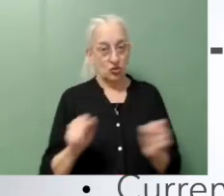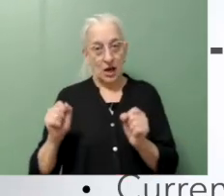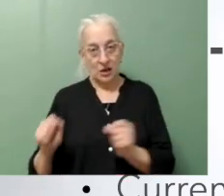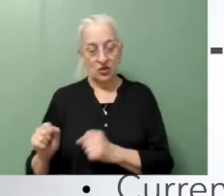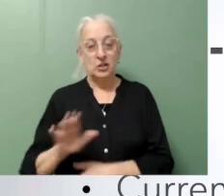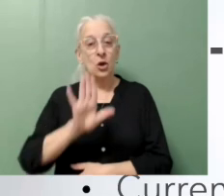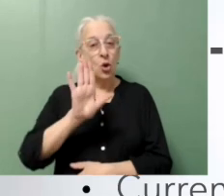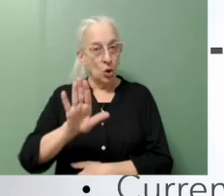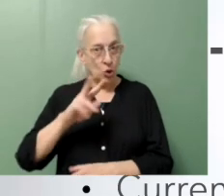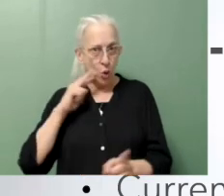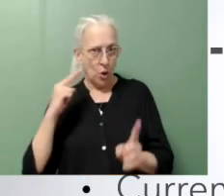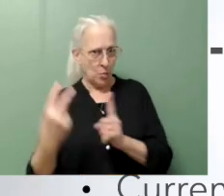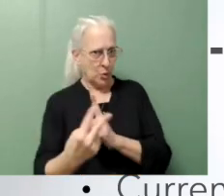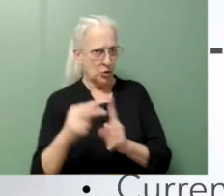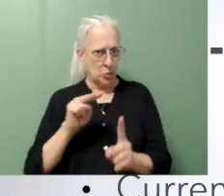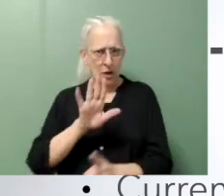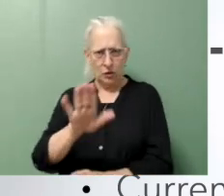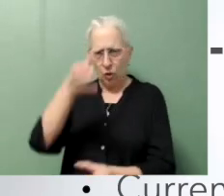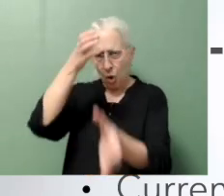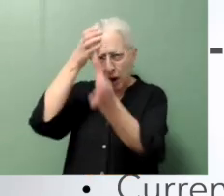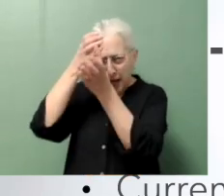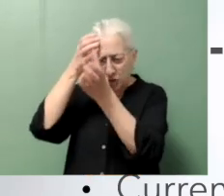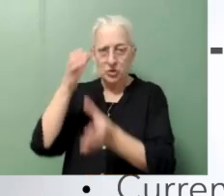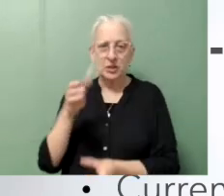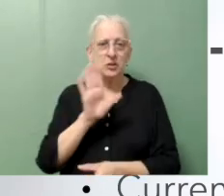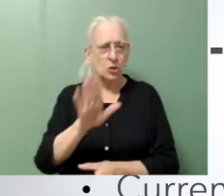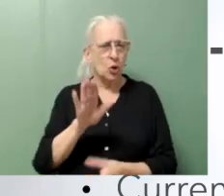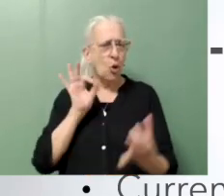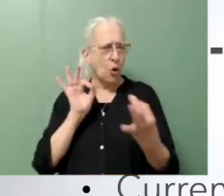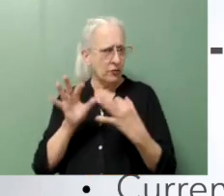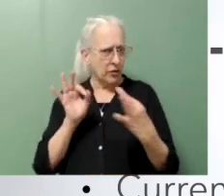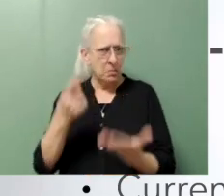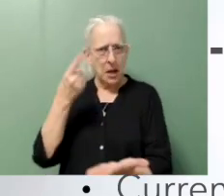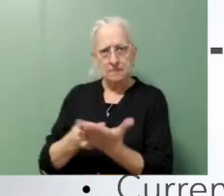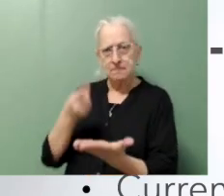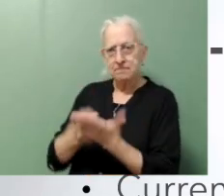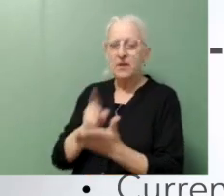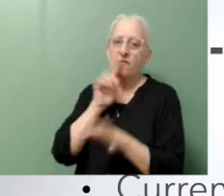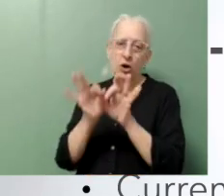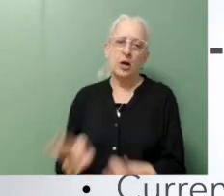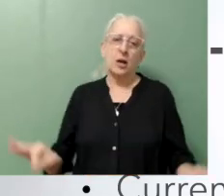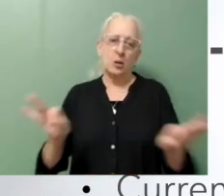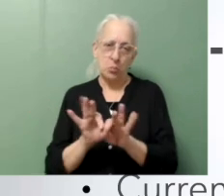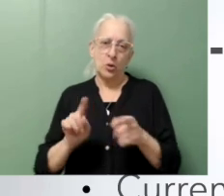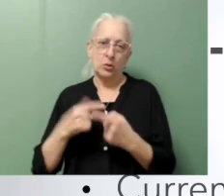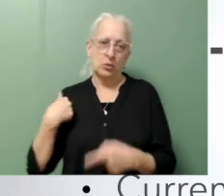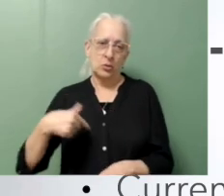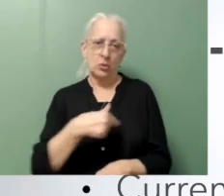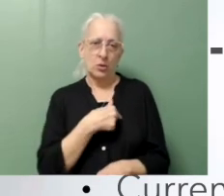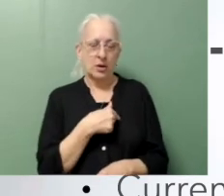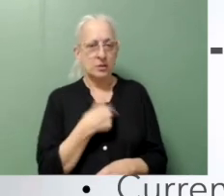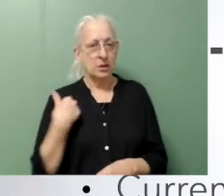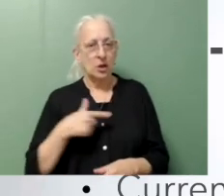perspective and expertise in meaningful engagement is very important to CARB and how we can also achieve